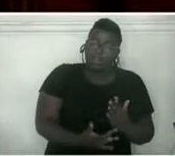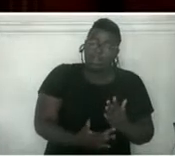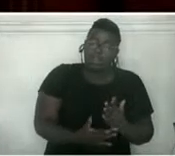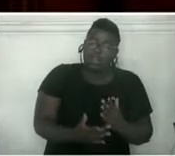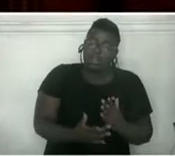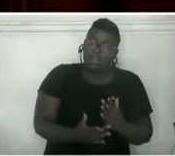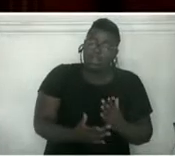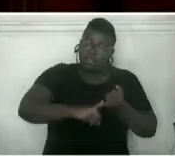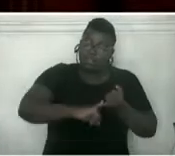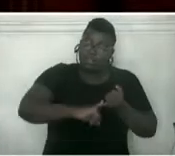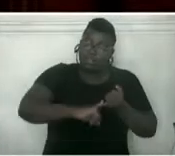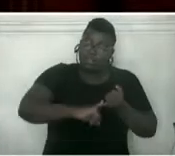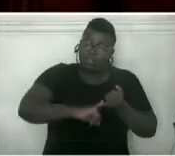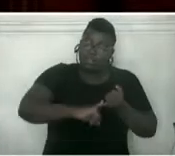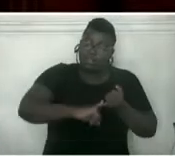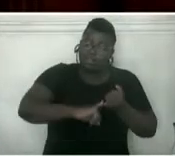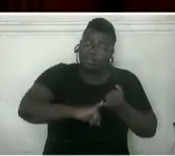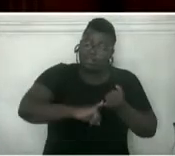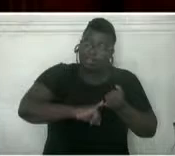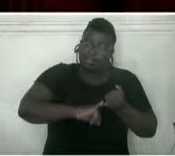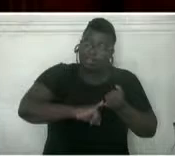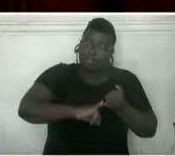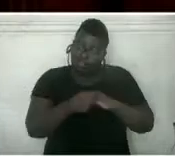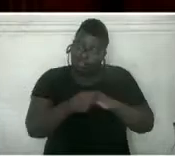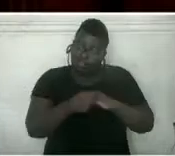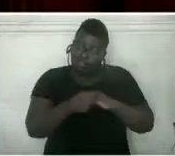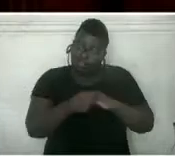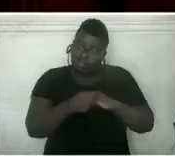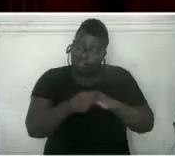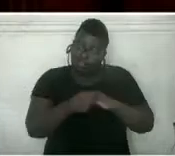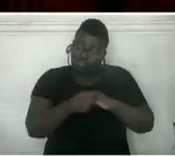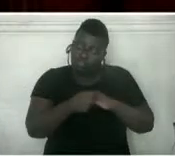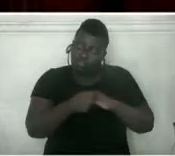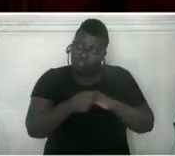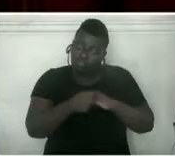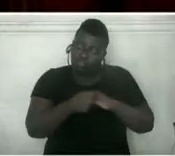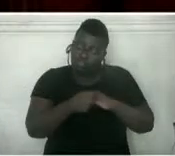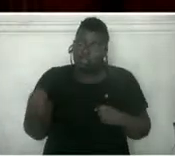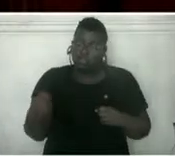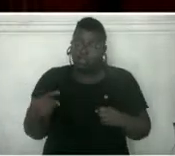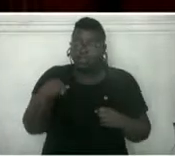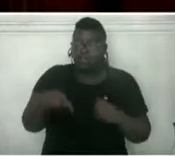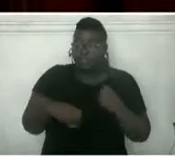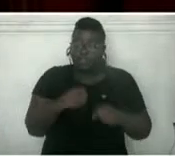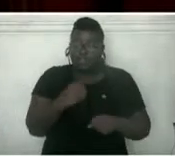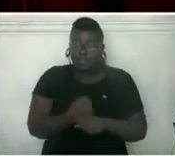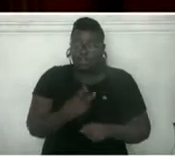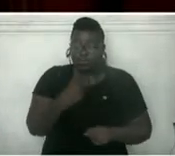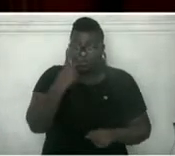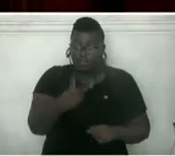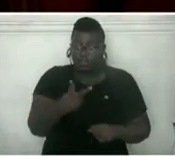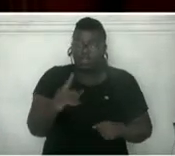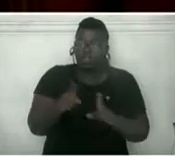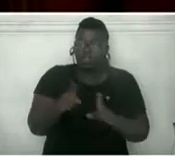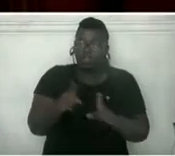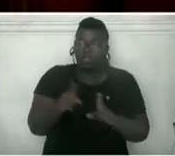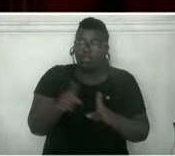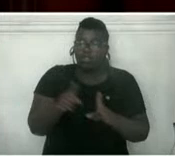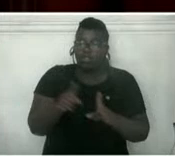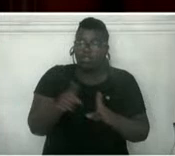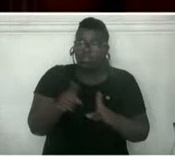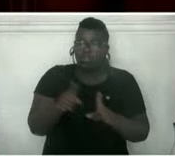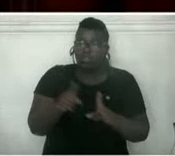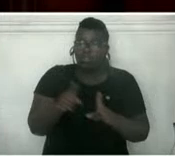we piloted from 2020. This year we'll see a further 6 schools in the